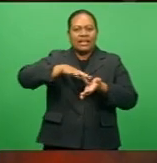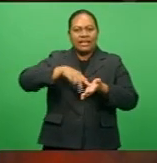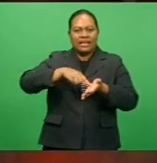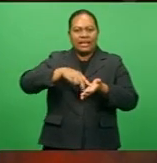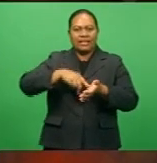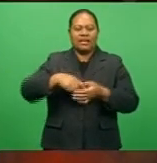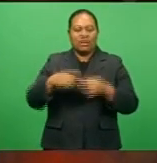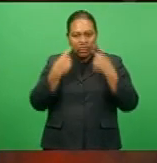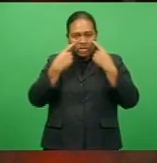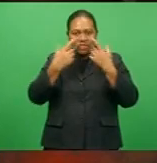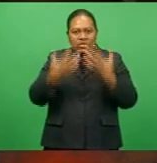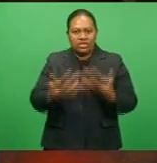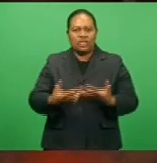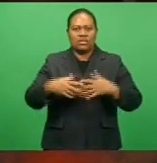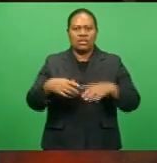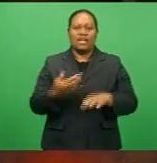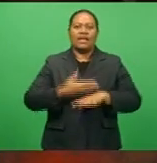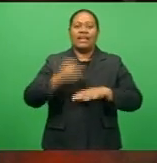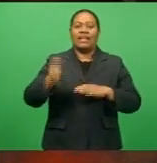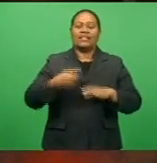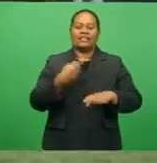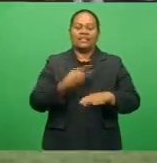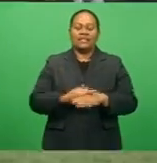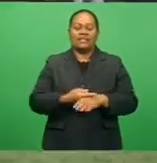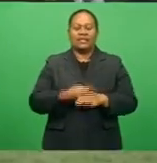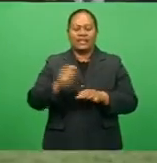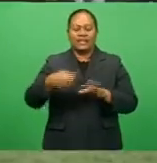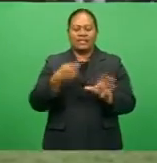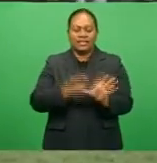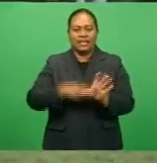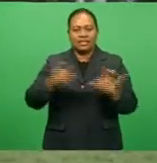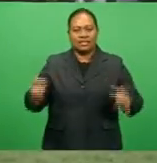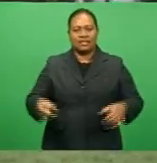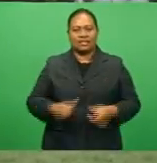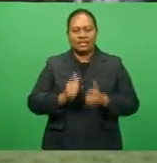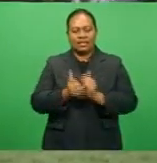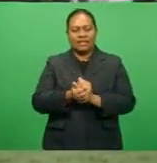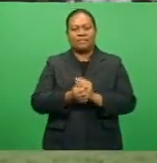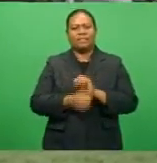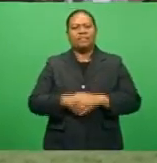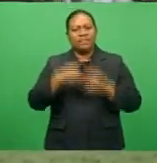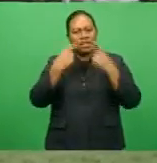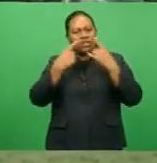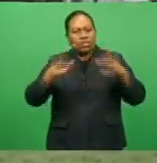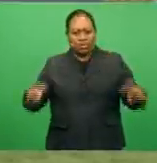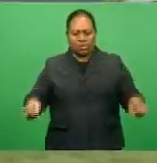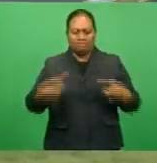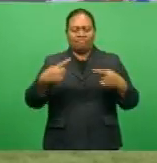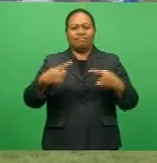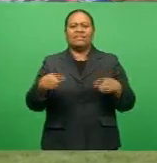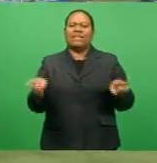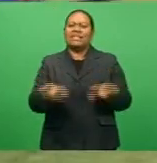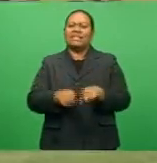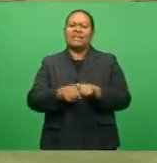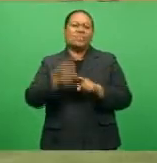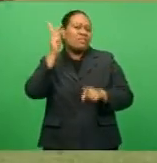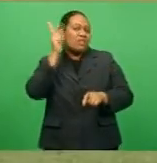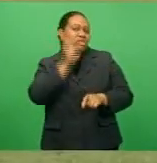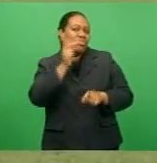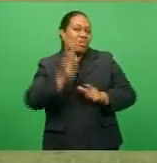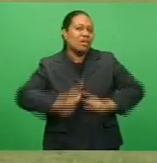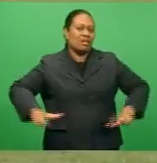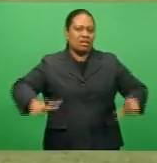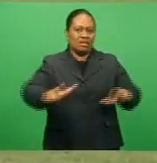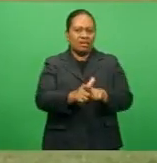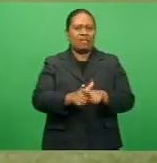men's competition for the 2021 season. Still in the planning phase, the competition will be similar to the current Vodafone Banua Cup and State